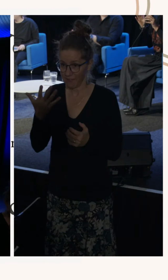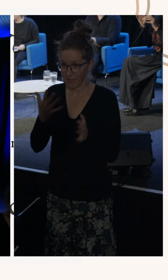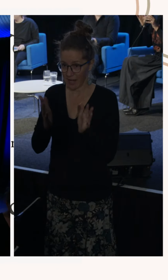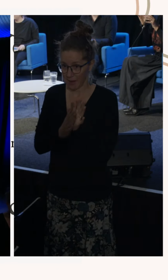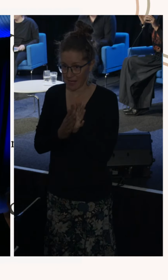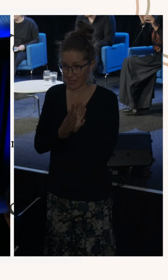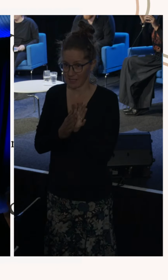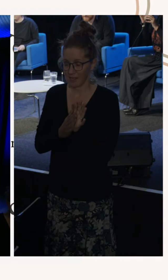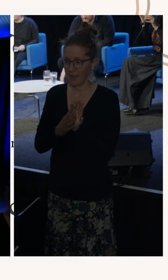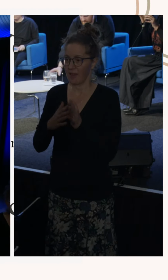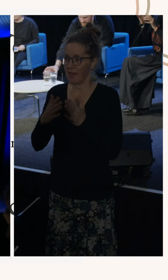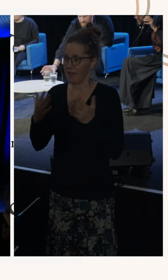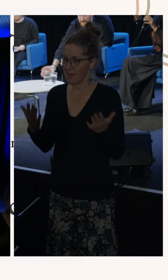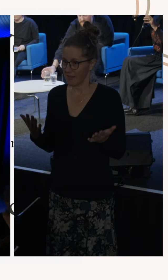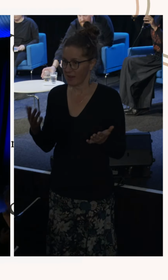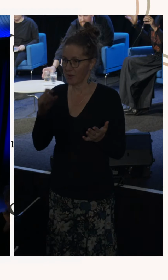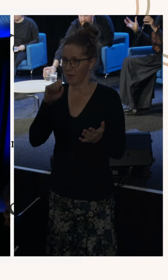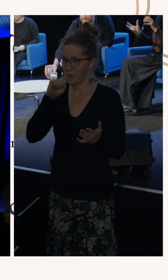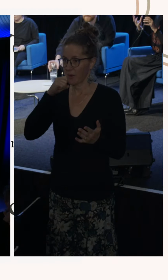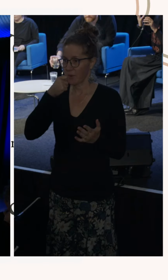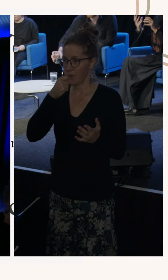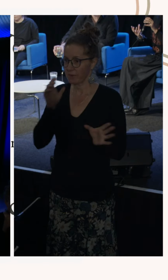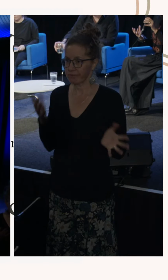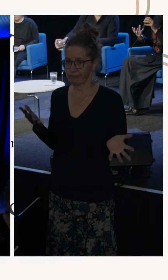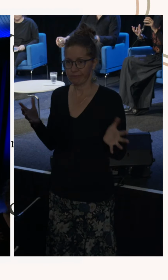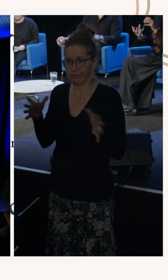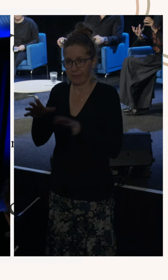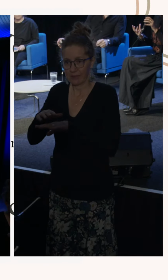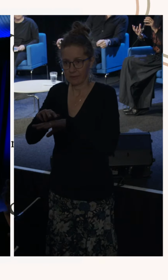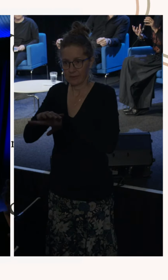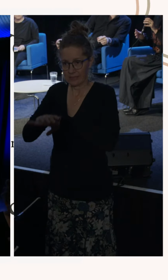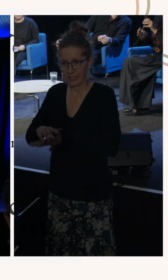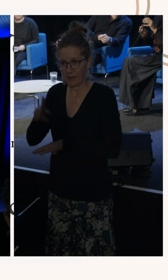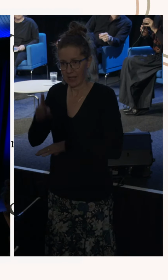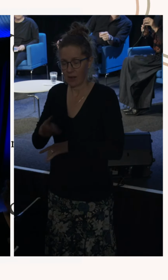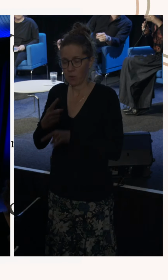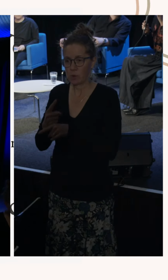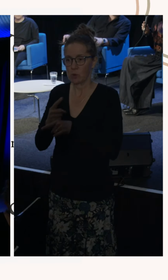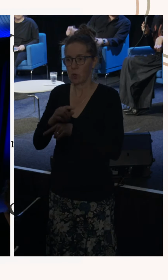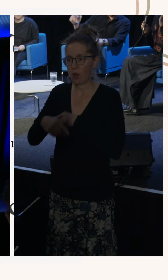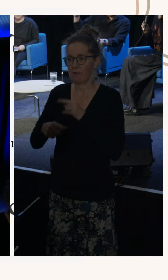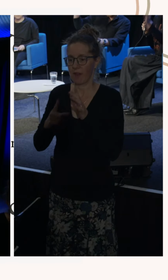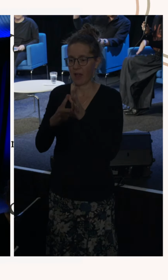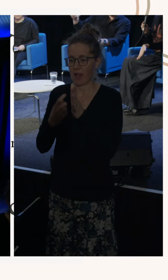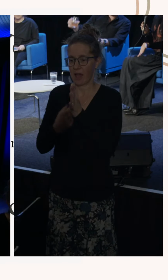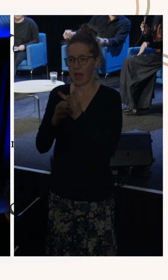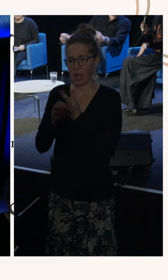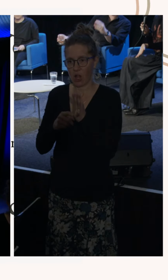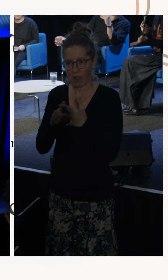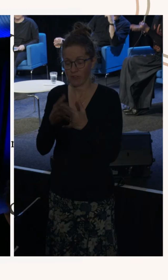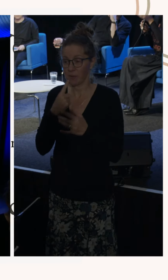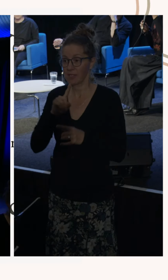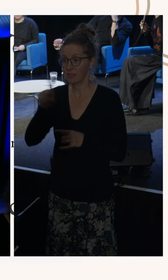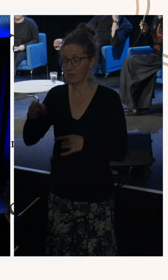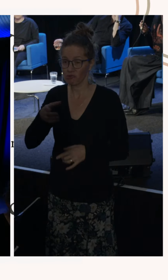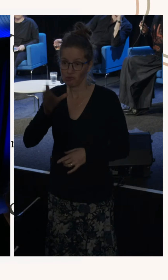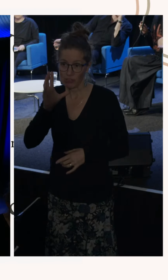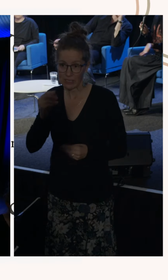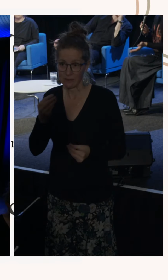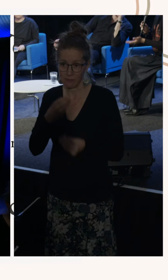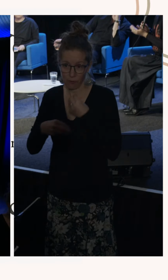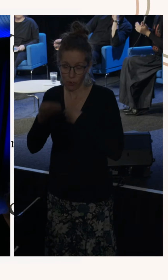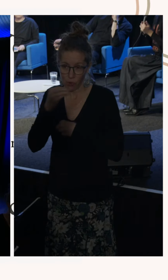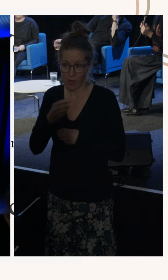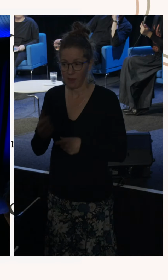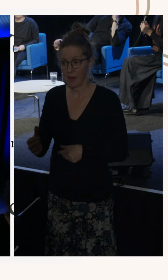minutes, and then we're kind of going to regather and we're going to talk about the archive when we come back. So please grab another drink, grab something to eat, and join us